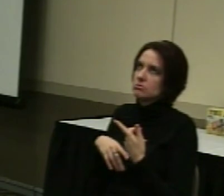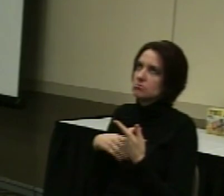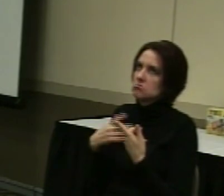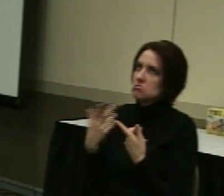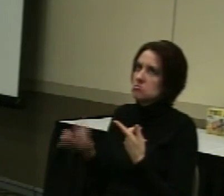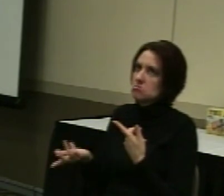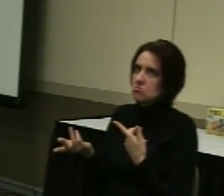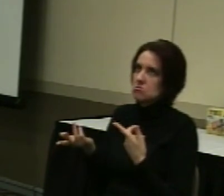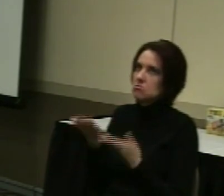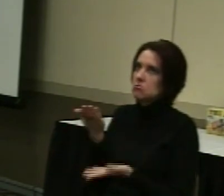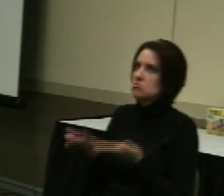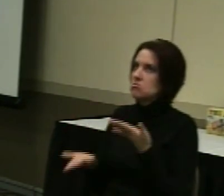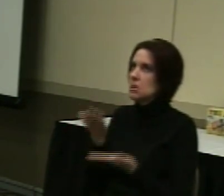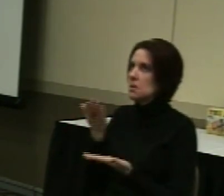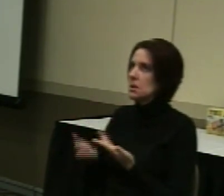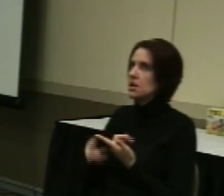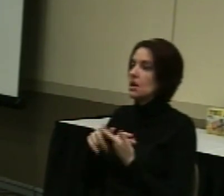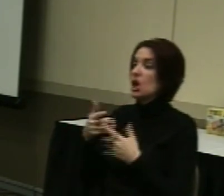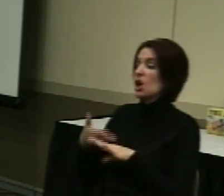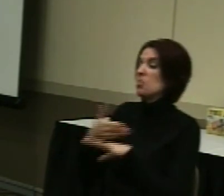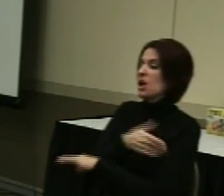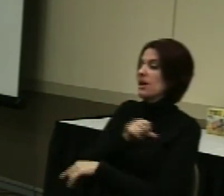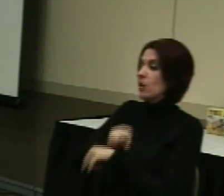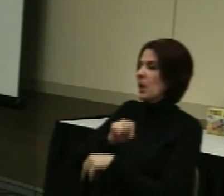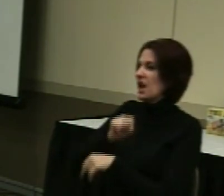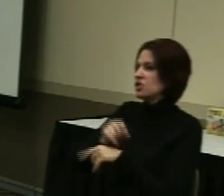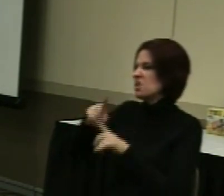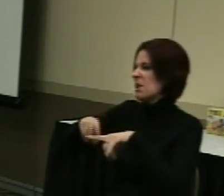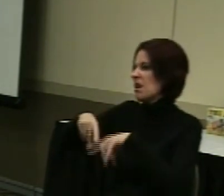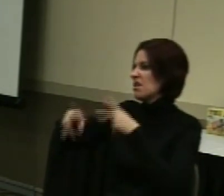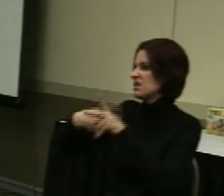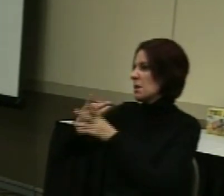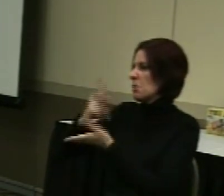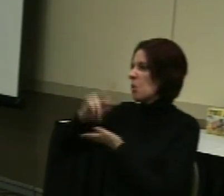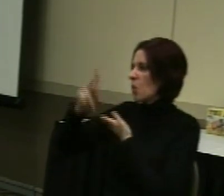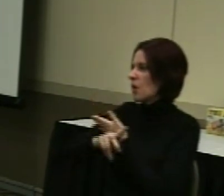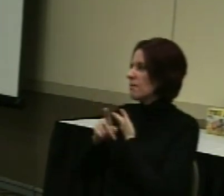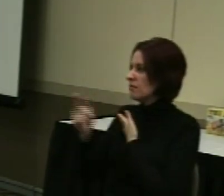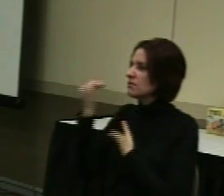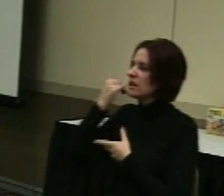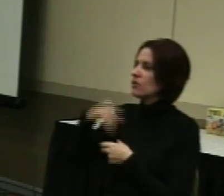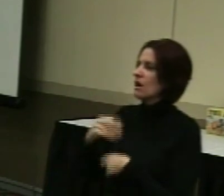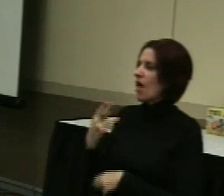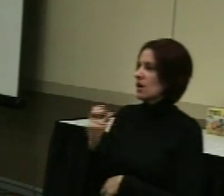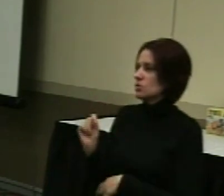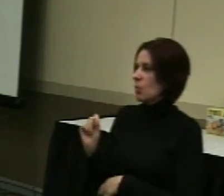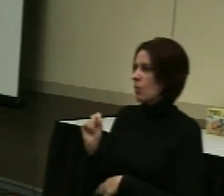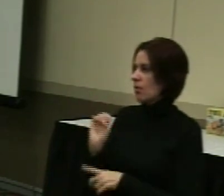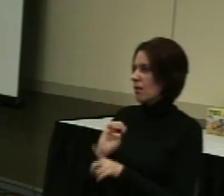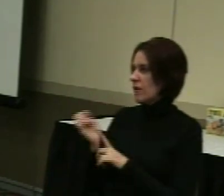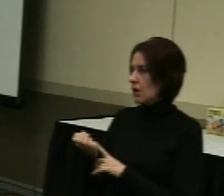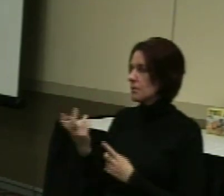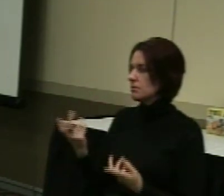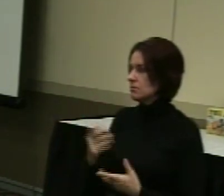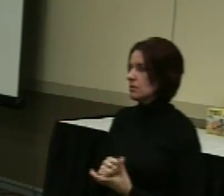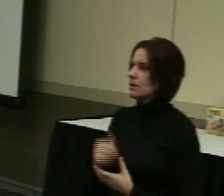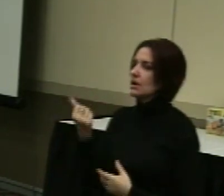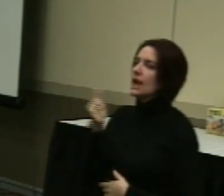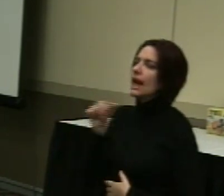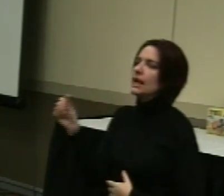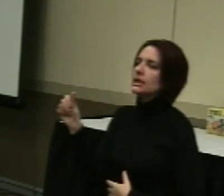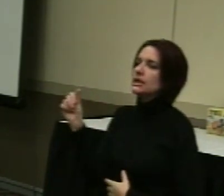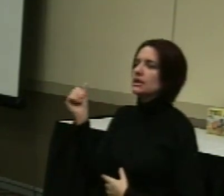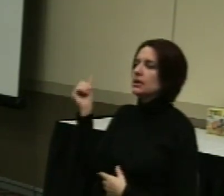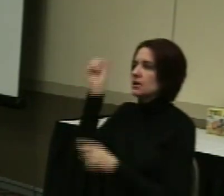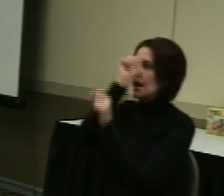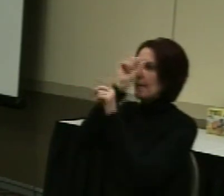maybe even pre-vocational, depending on the kind of program you're doing. If you're in a high school environment, any imaginable